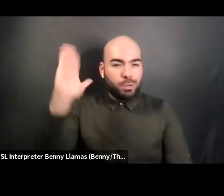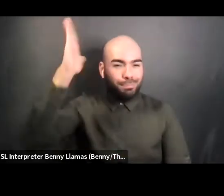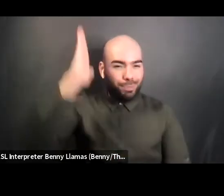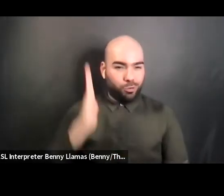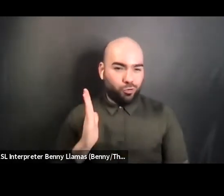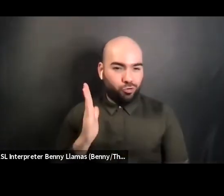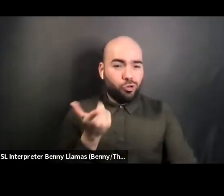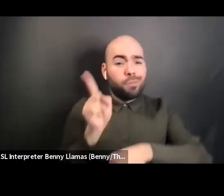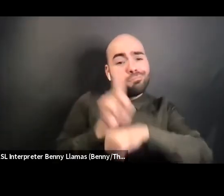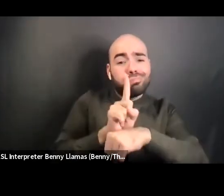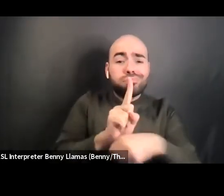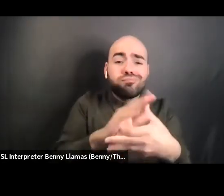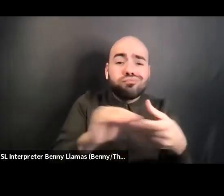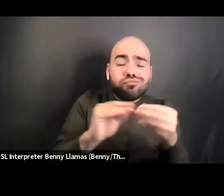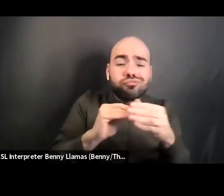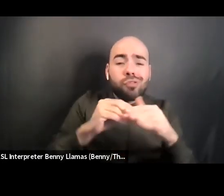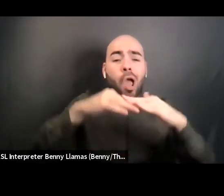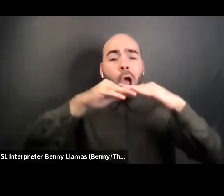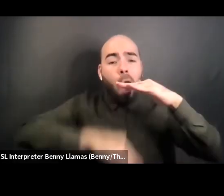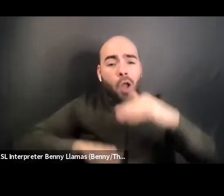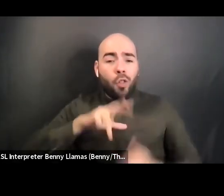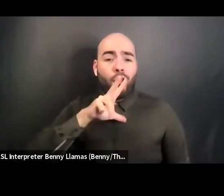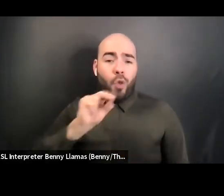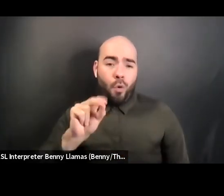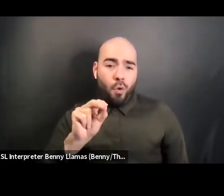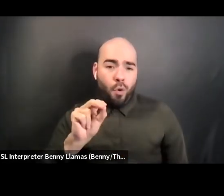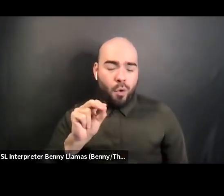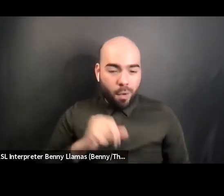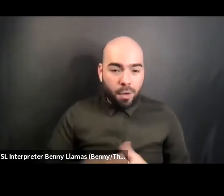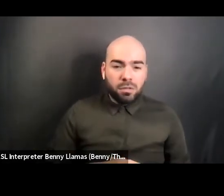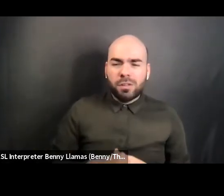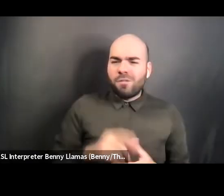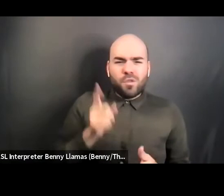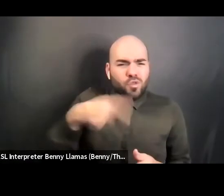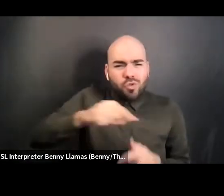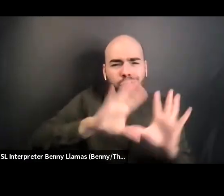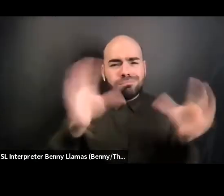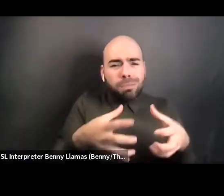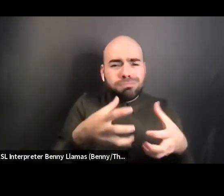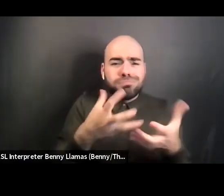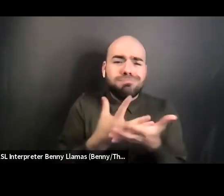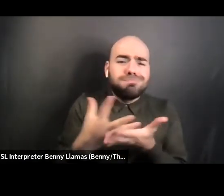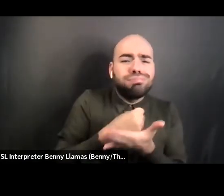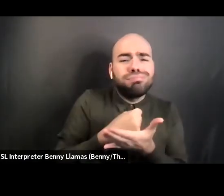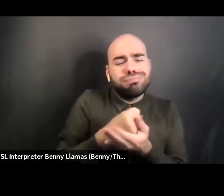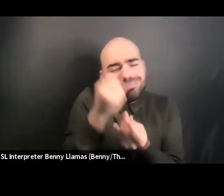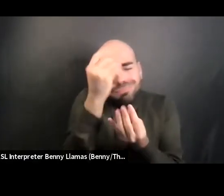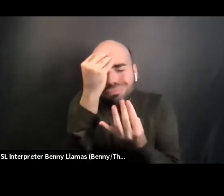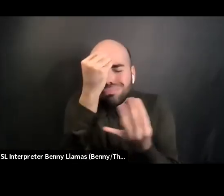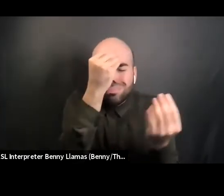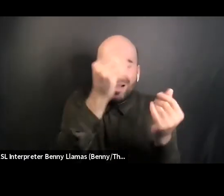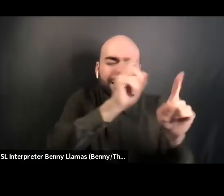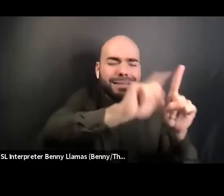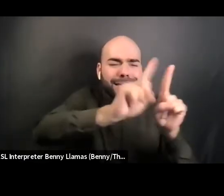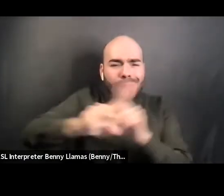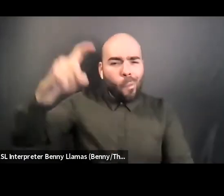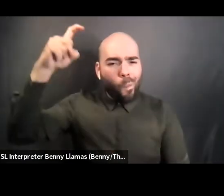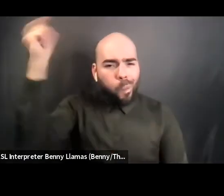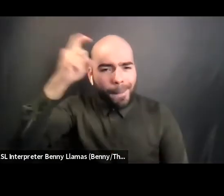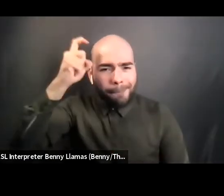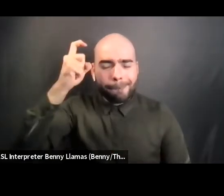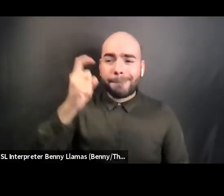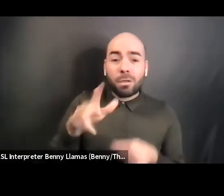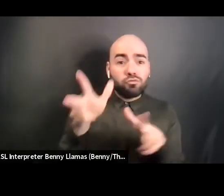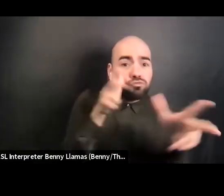space to dream, space to learn from collective wisdom, and space to simply be with each other and find joy. Know that while the people speaking today